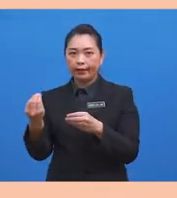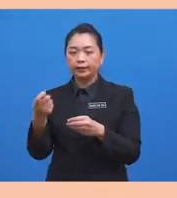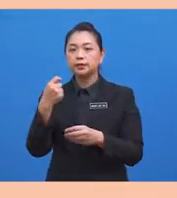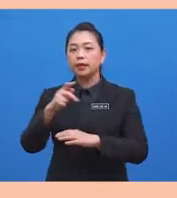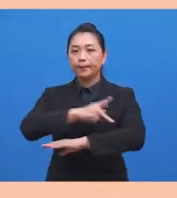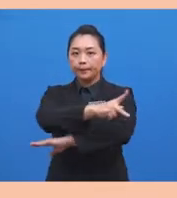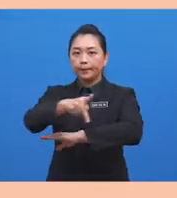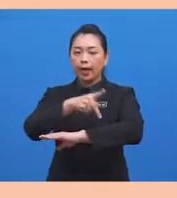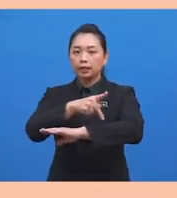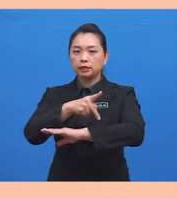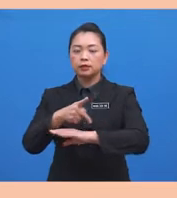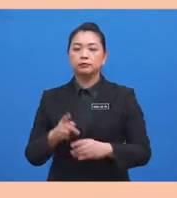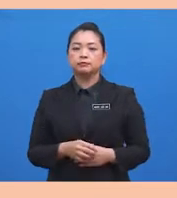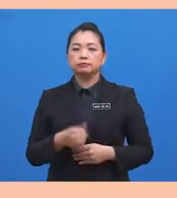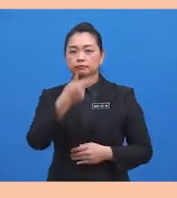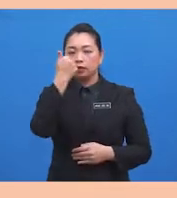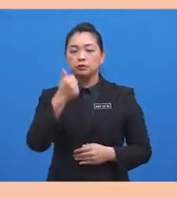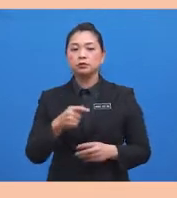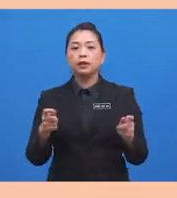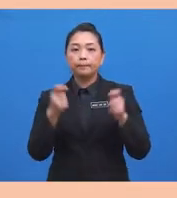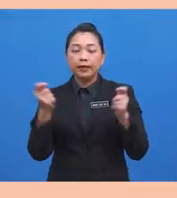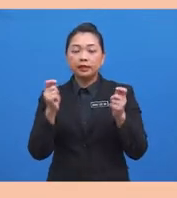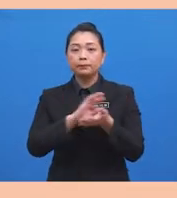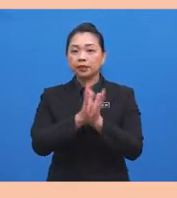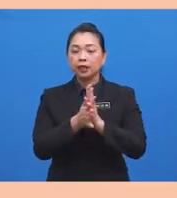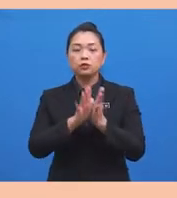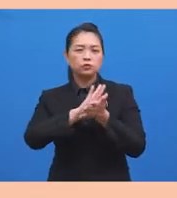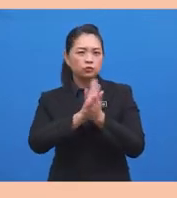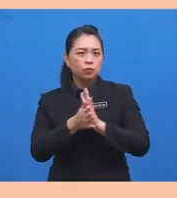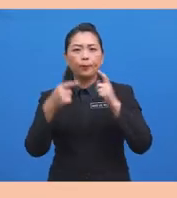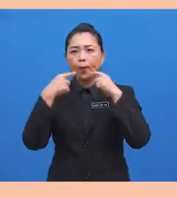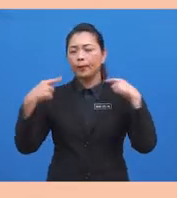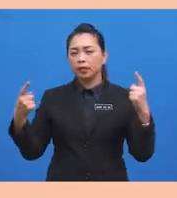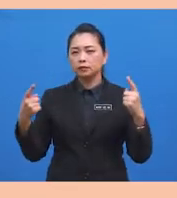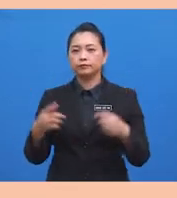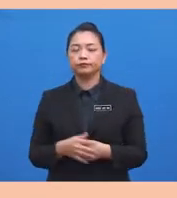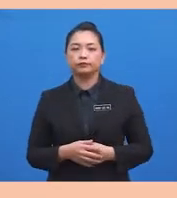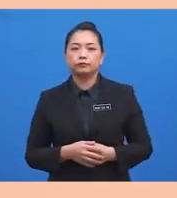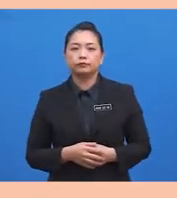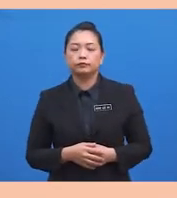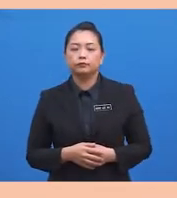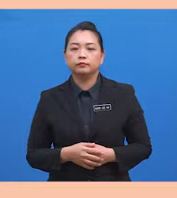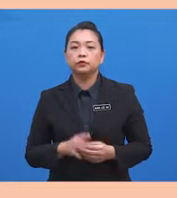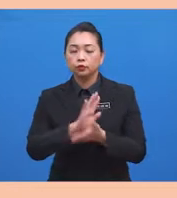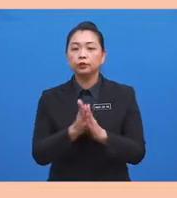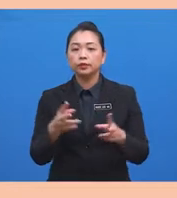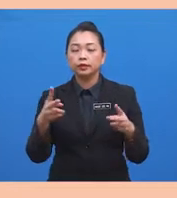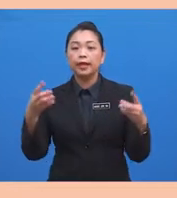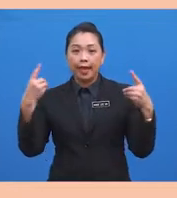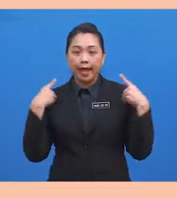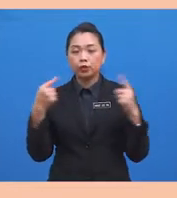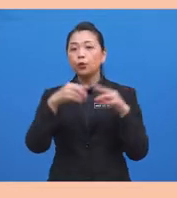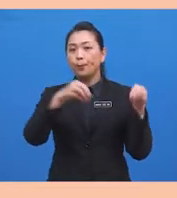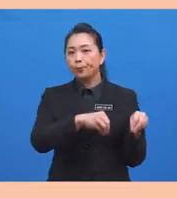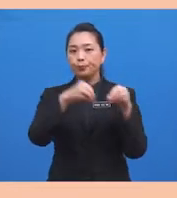you that the party became so popular and famous that the number of people grew and so it had to be moved to a bigger